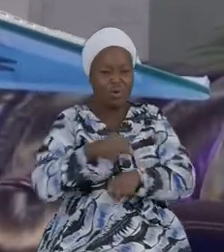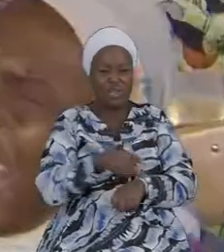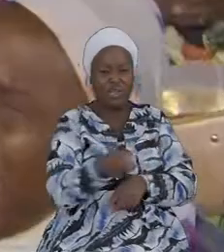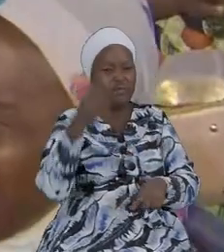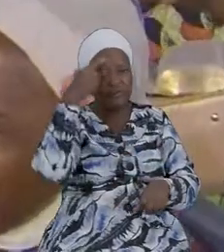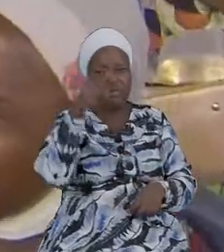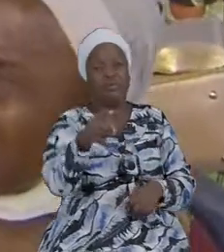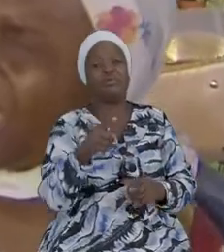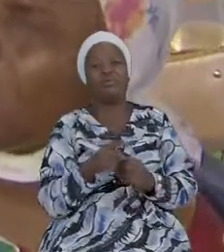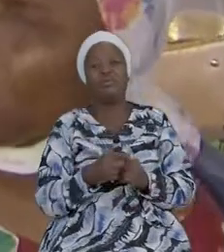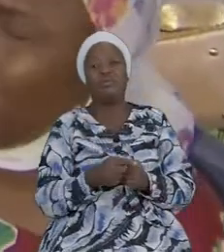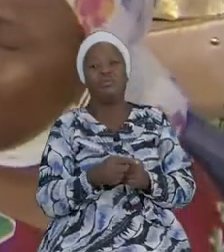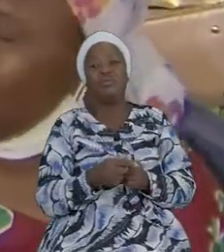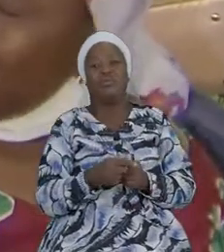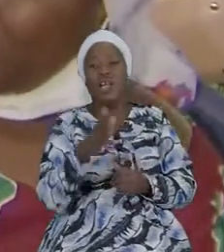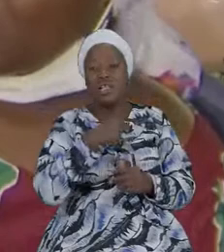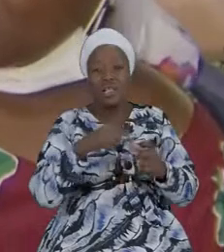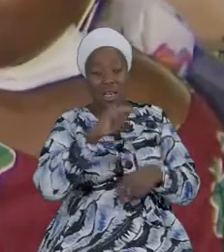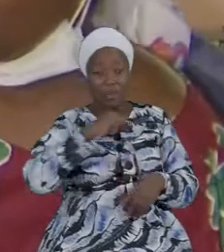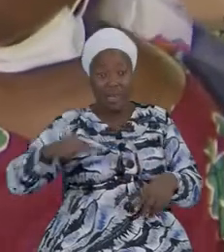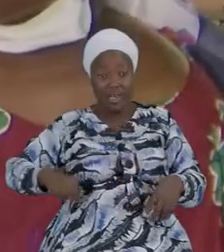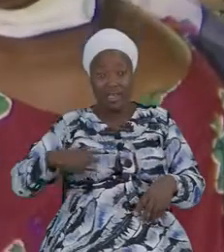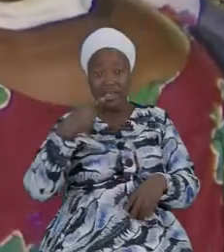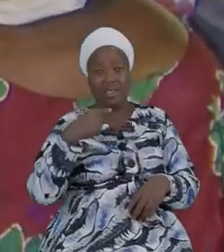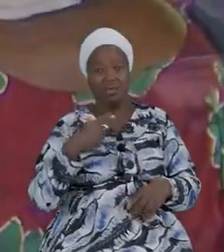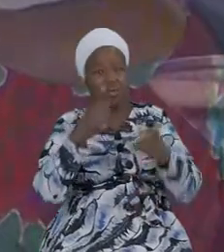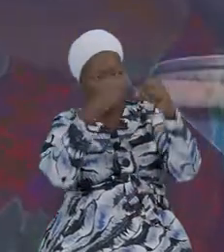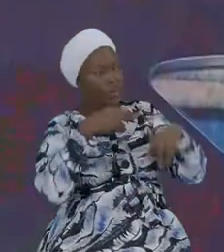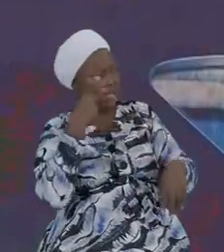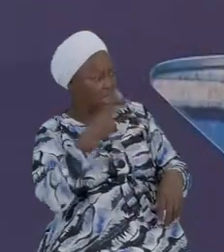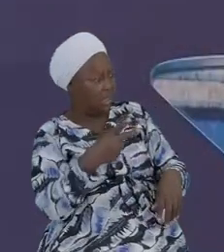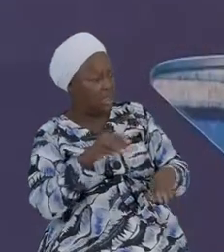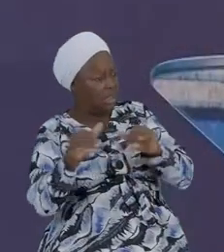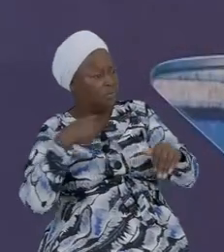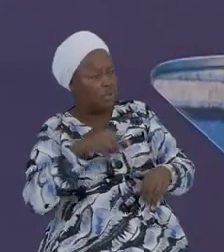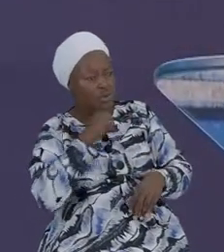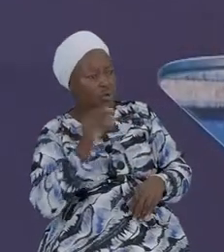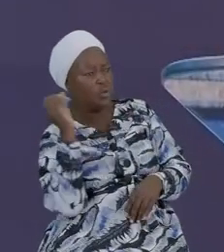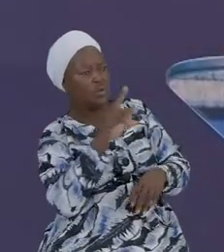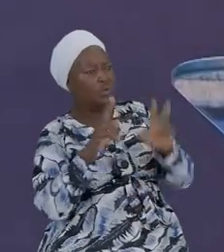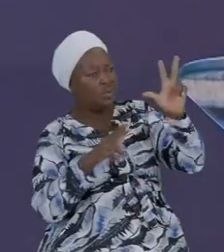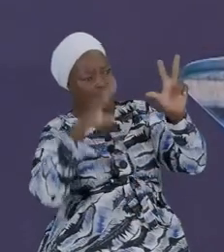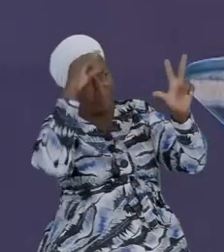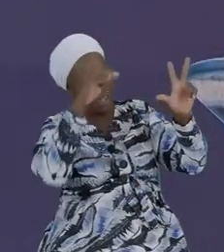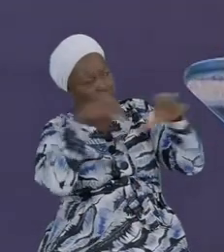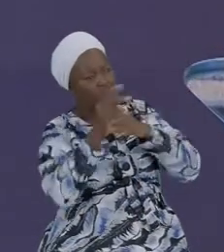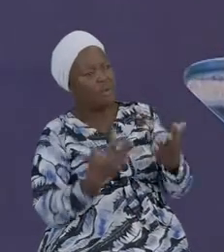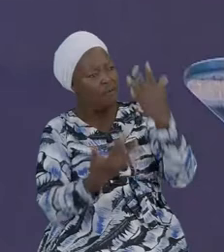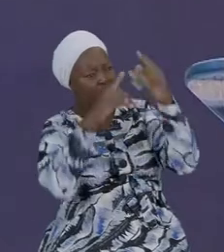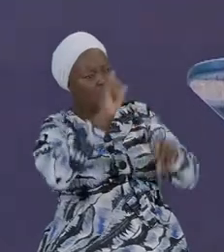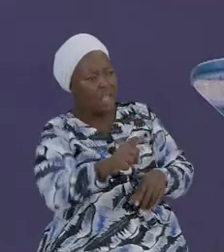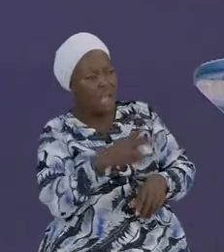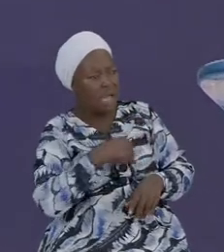you. And Nebuchadnezzar said, come and see. Did we not throw three men into the fire?